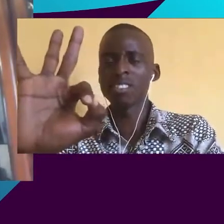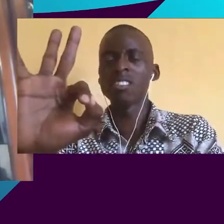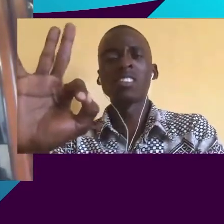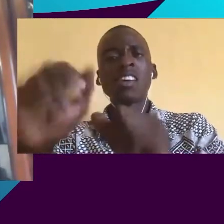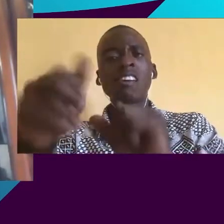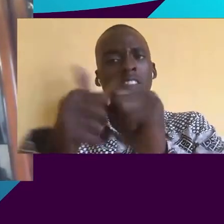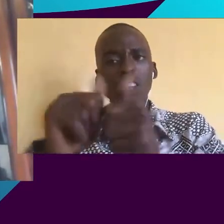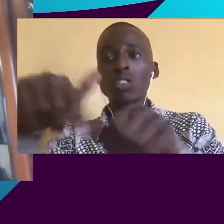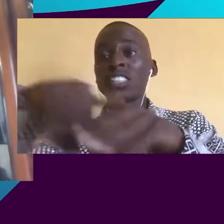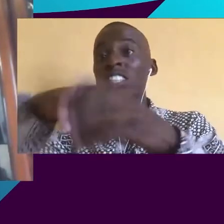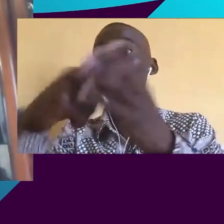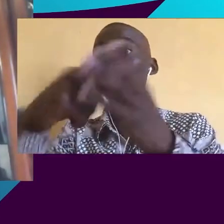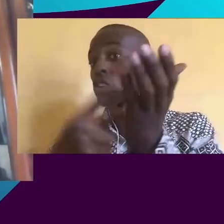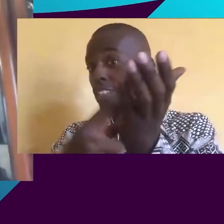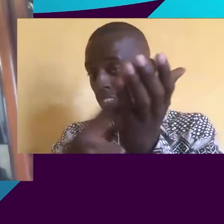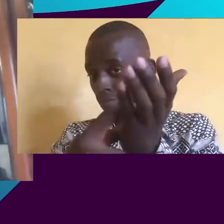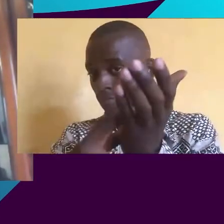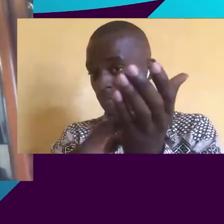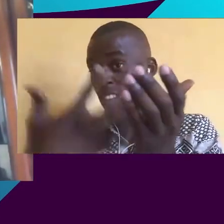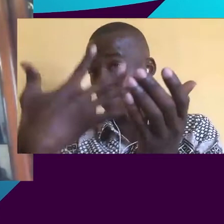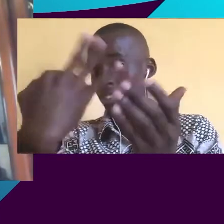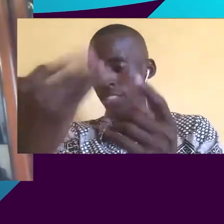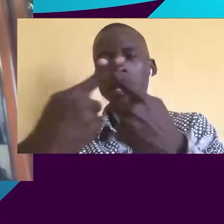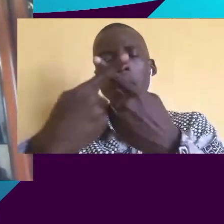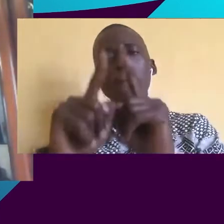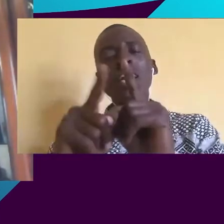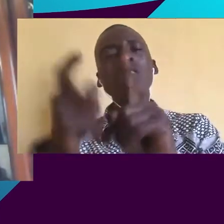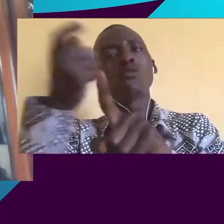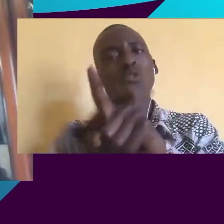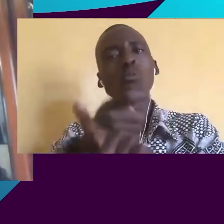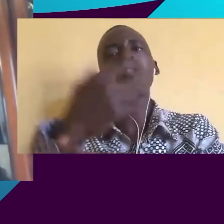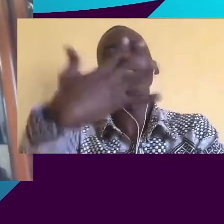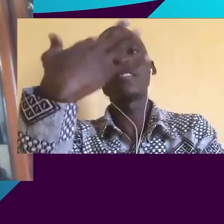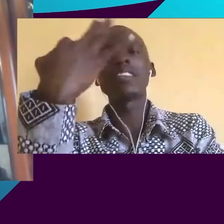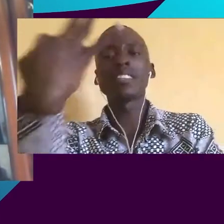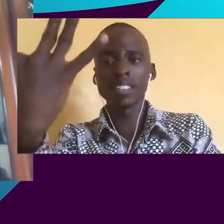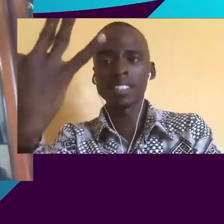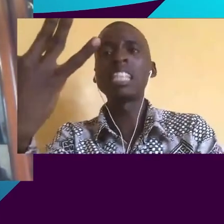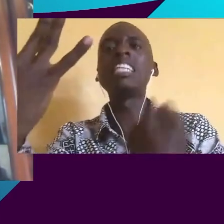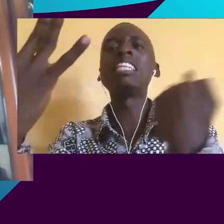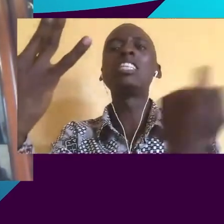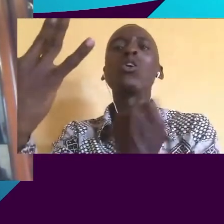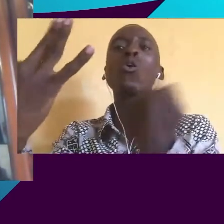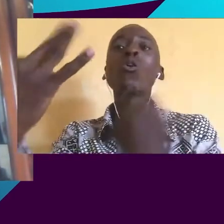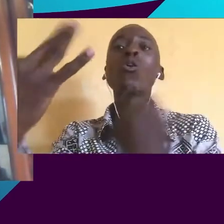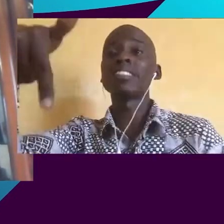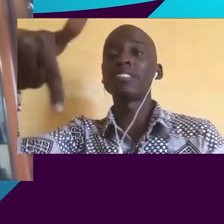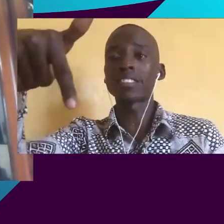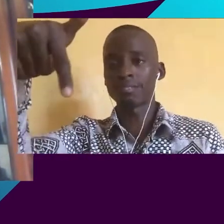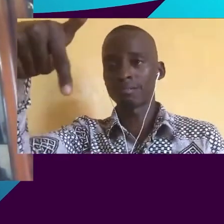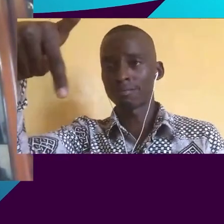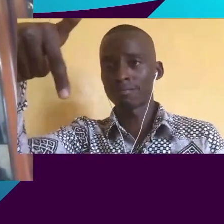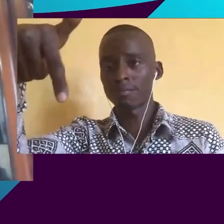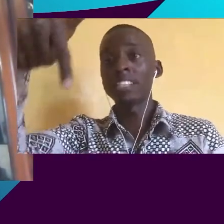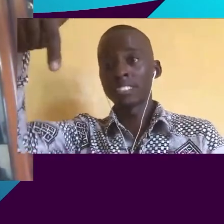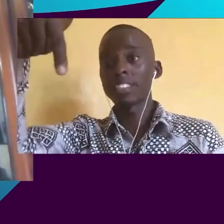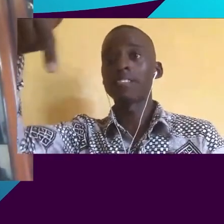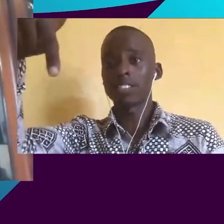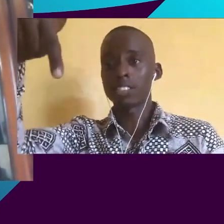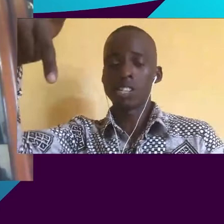not mistaken. But out of this, it's only seven women who are in the